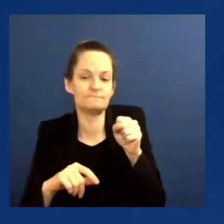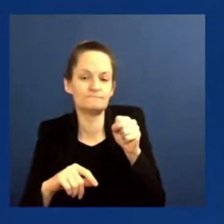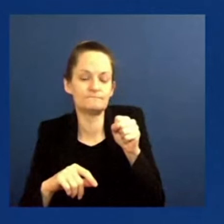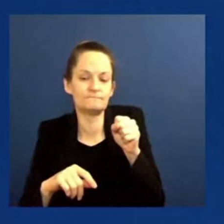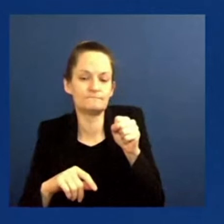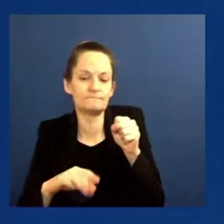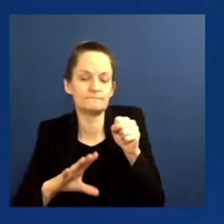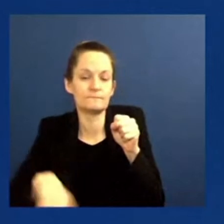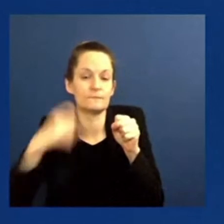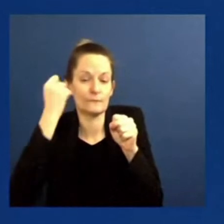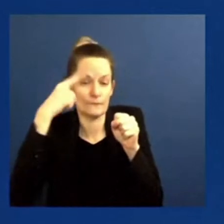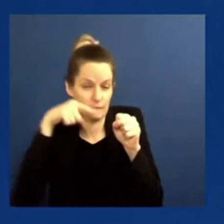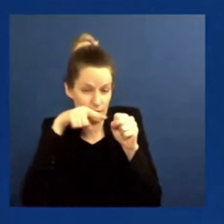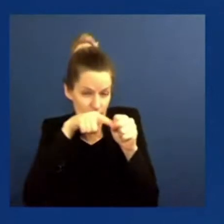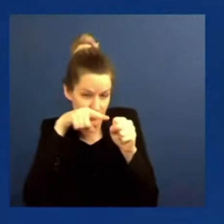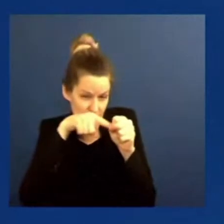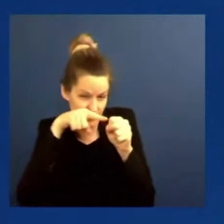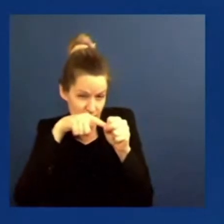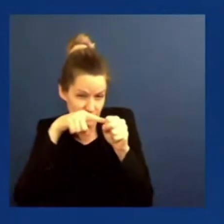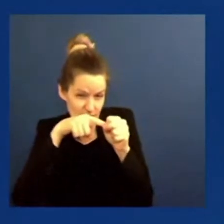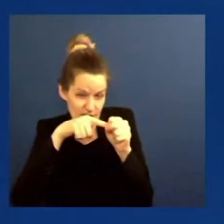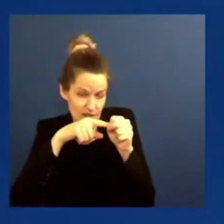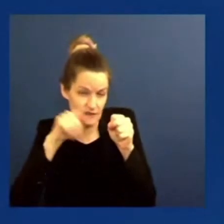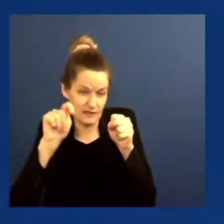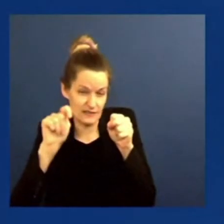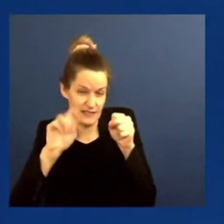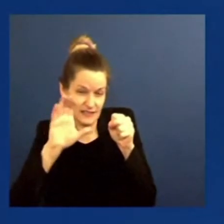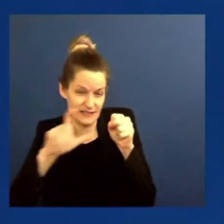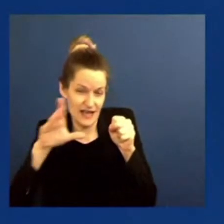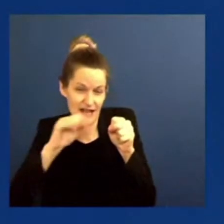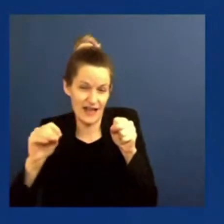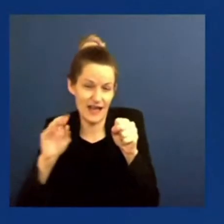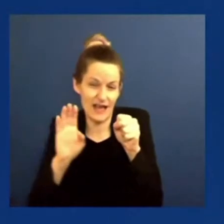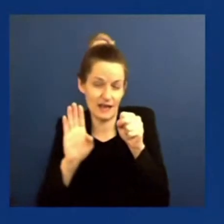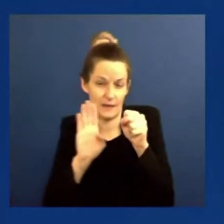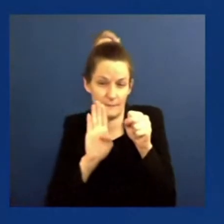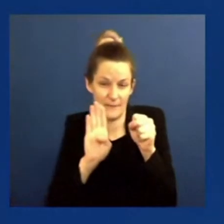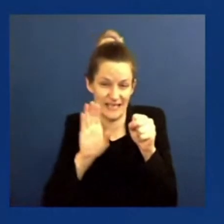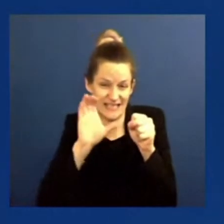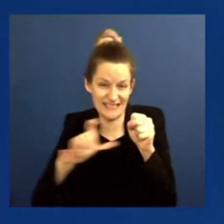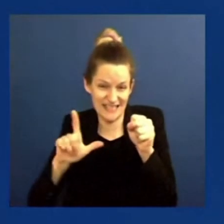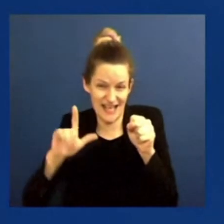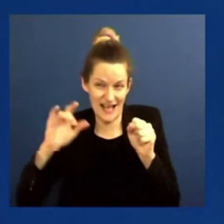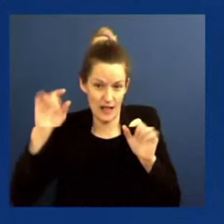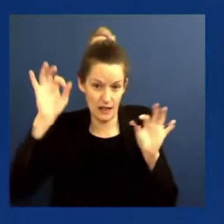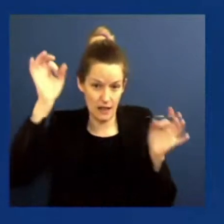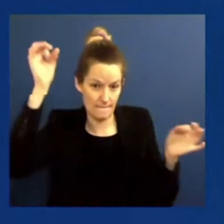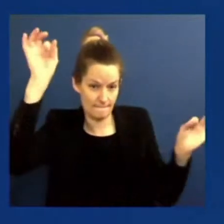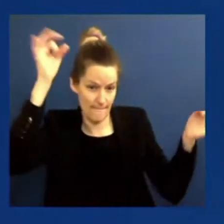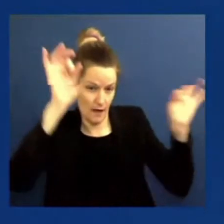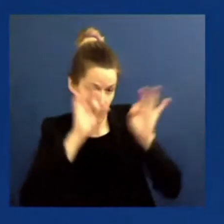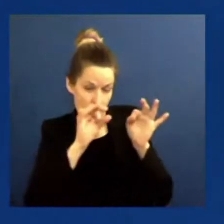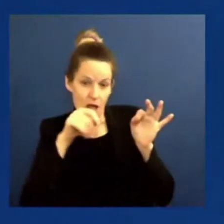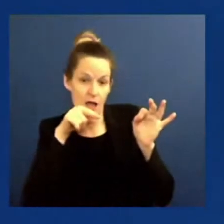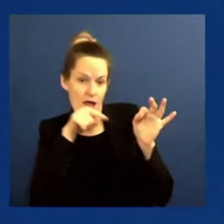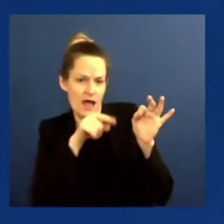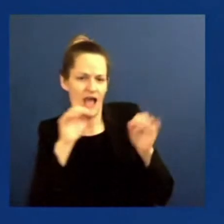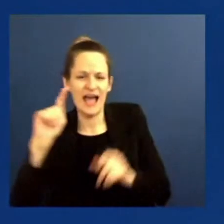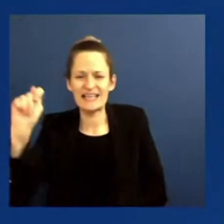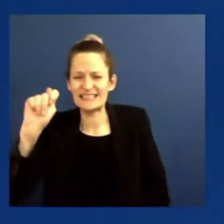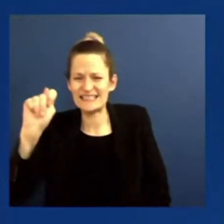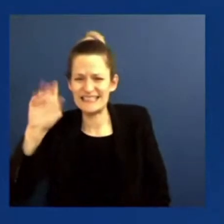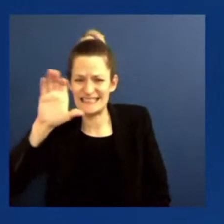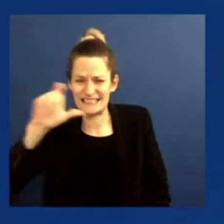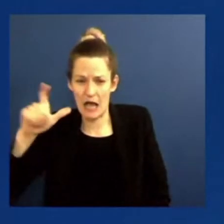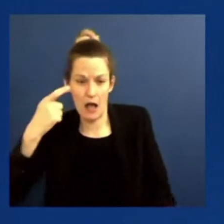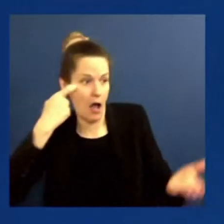that is absolutely critical, because that's one of the reasons why when you have variants that change, in